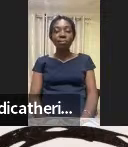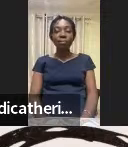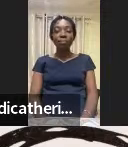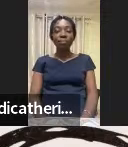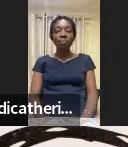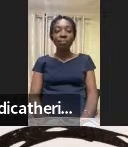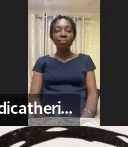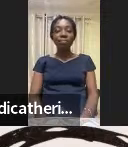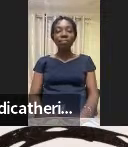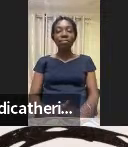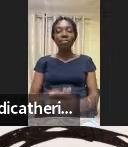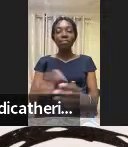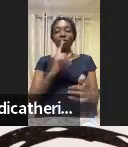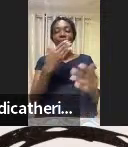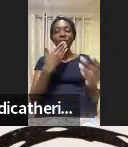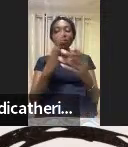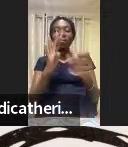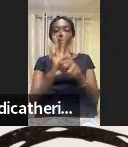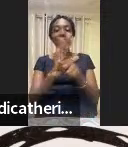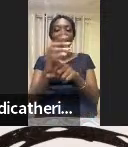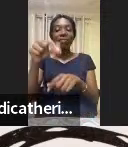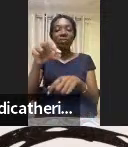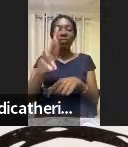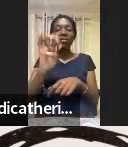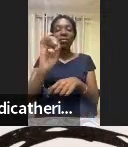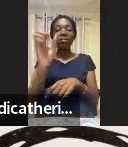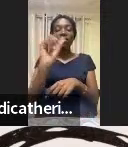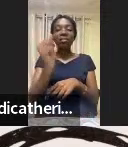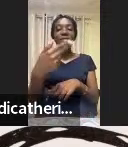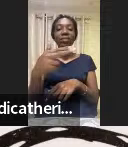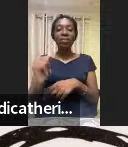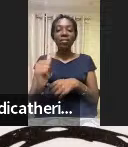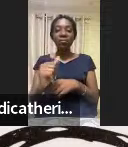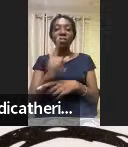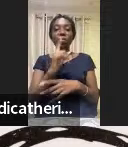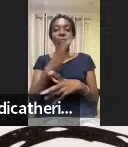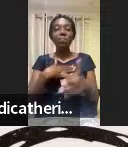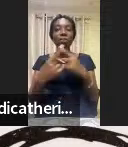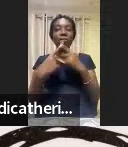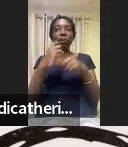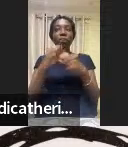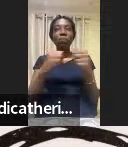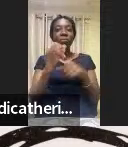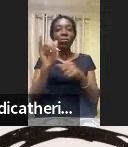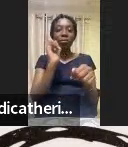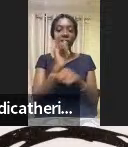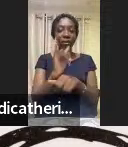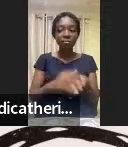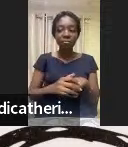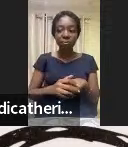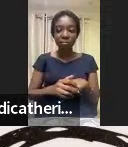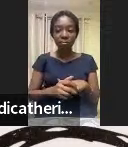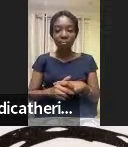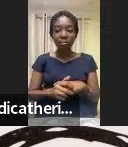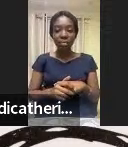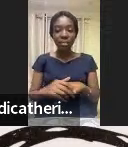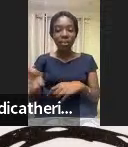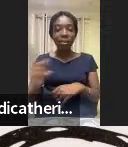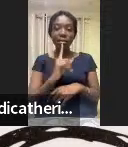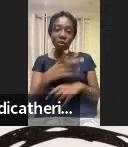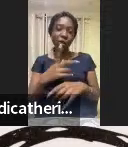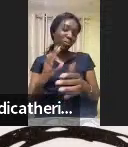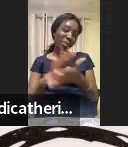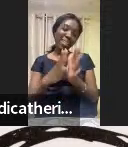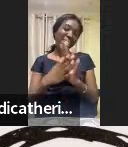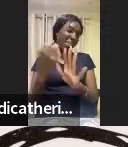Madam Kuresha. I think I speak for quite a number of the team here, because sometimes it becomes really